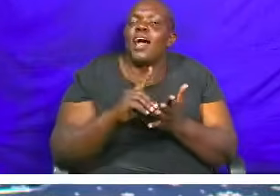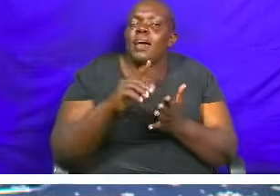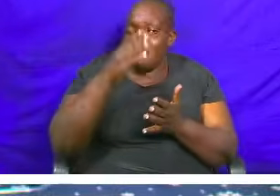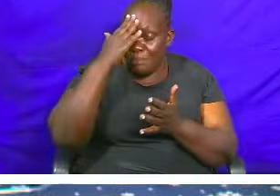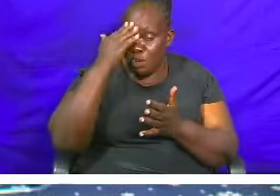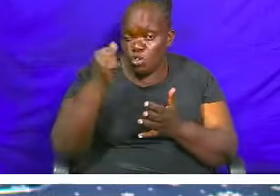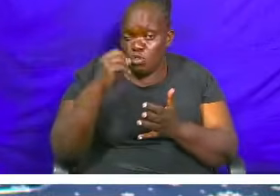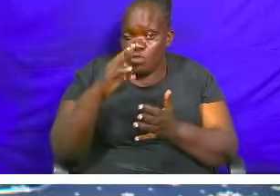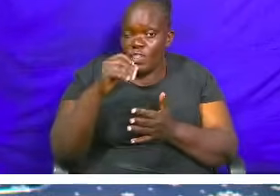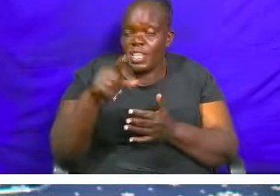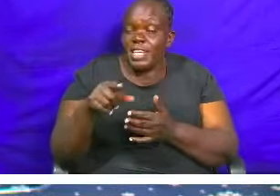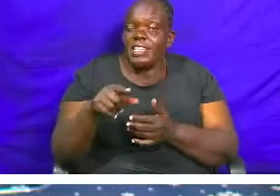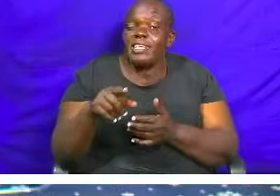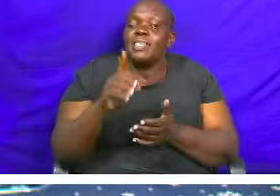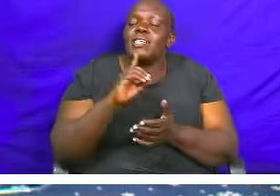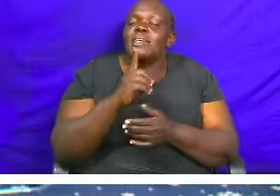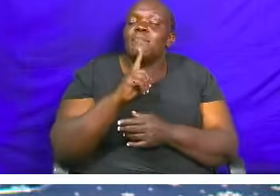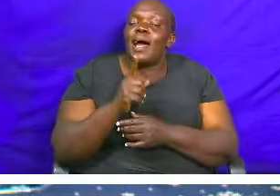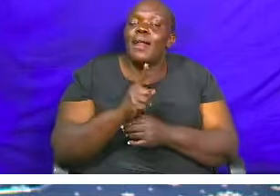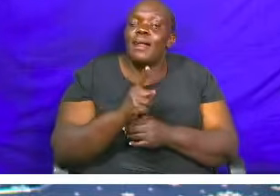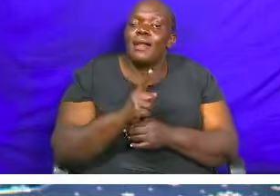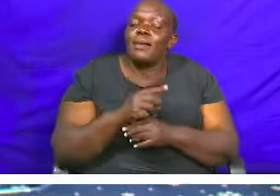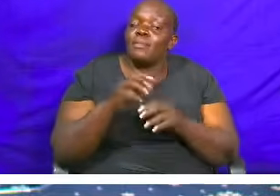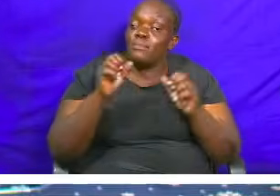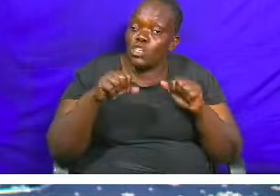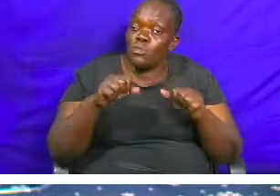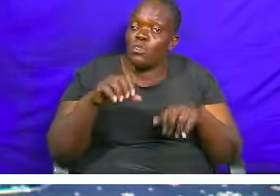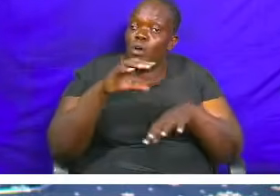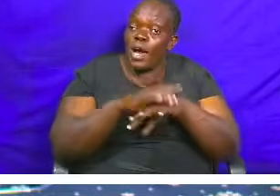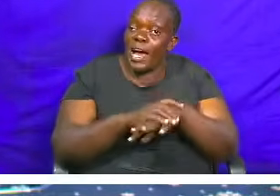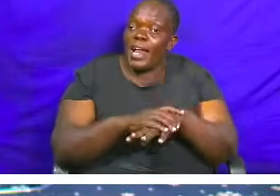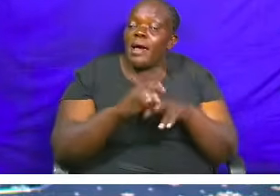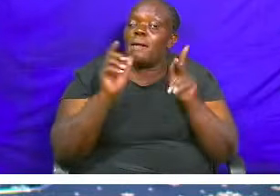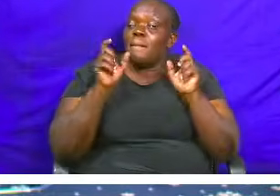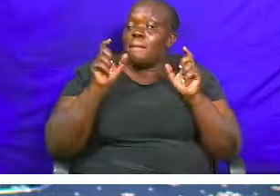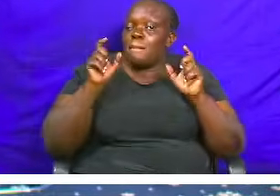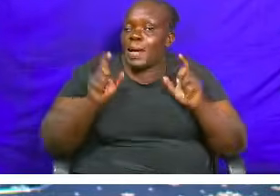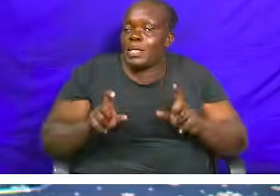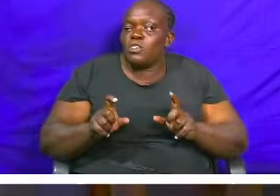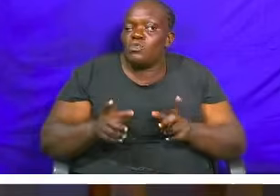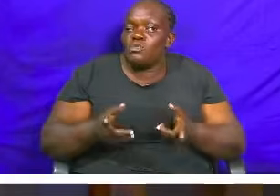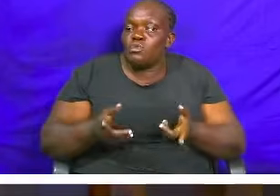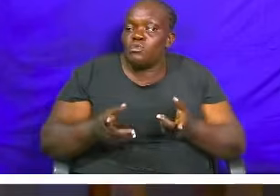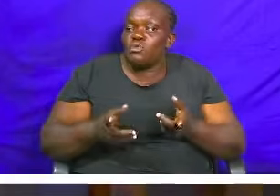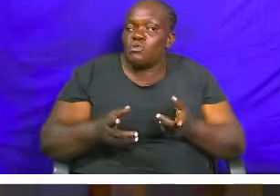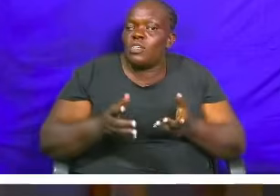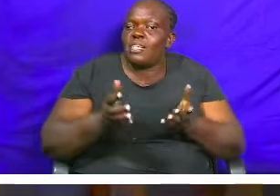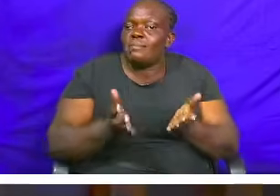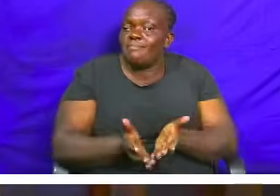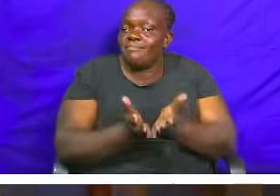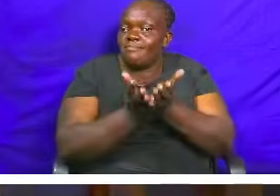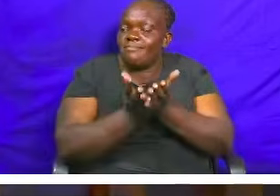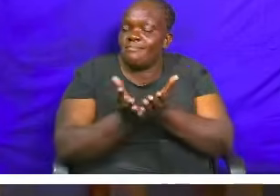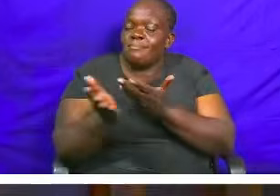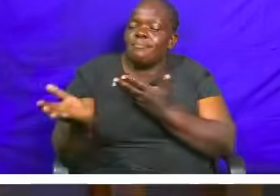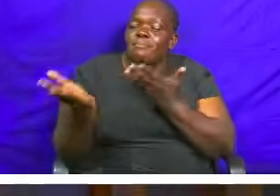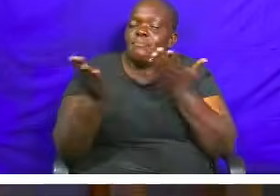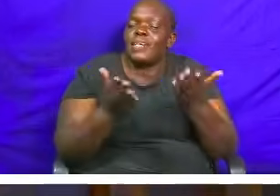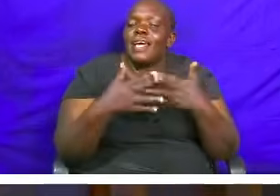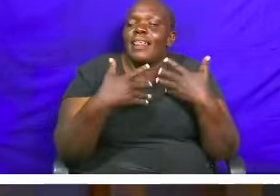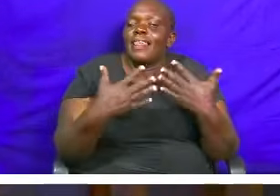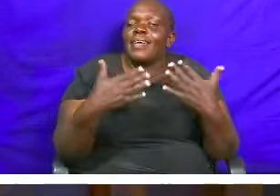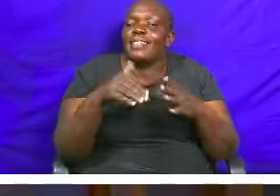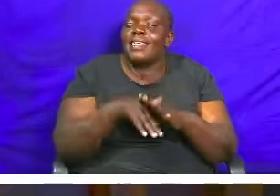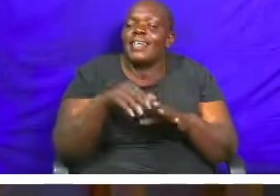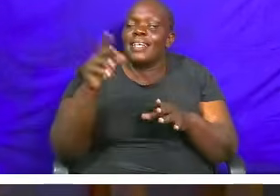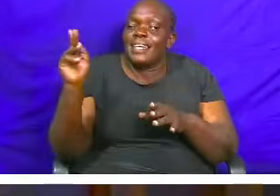demand. Exactly. And you could find a vessel, we call them vessels. This is a ship that is bringing products to Kenya. Some